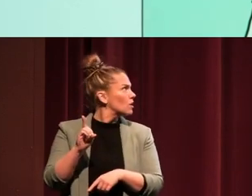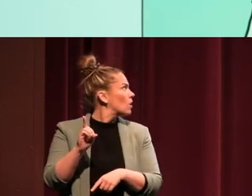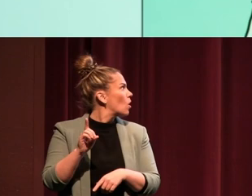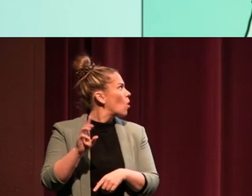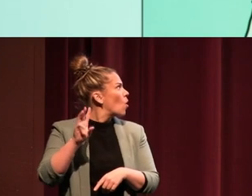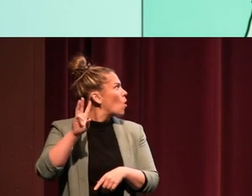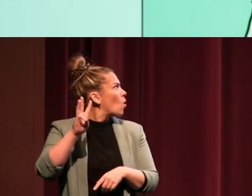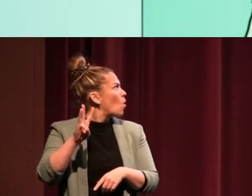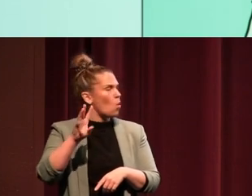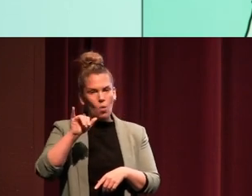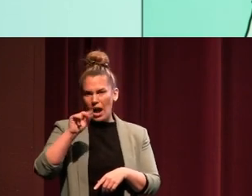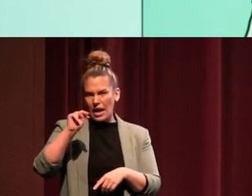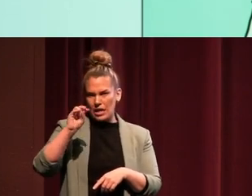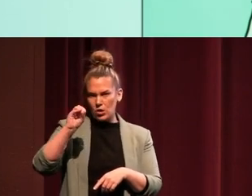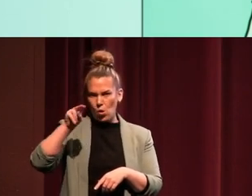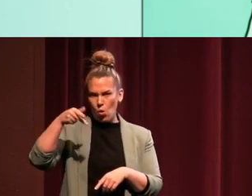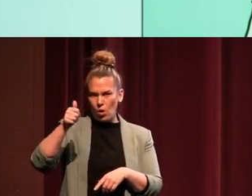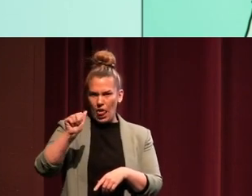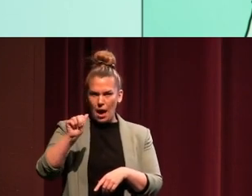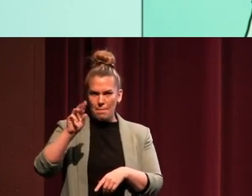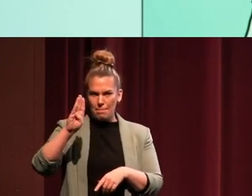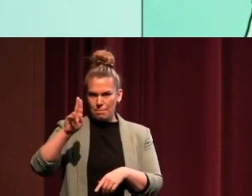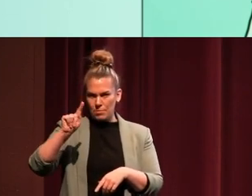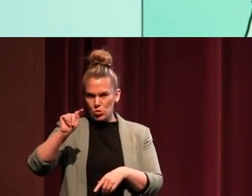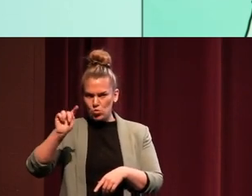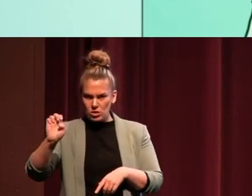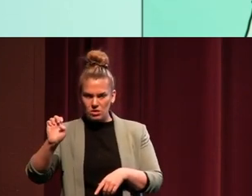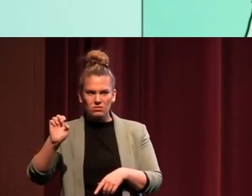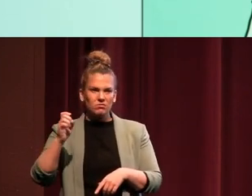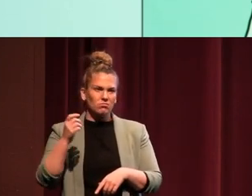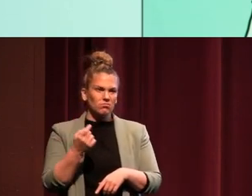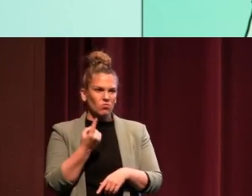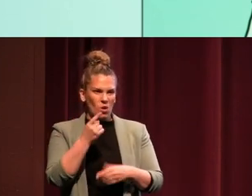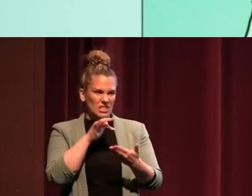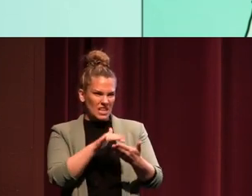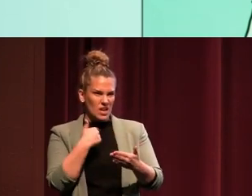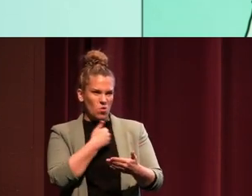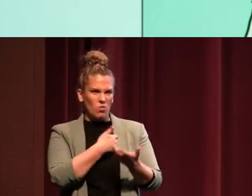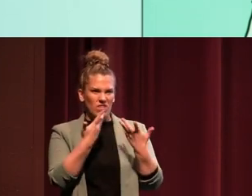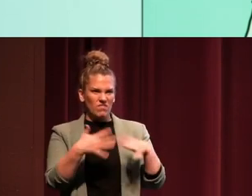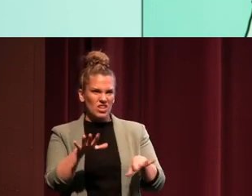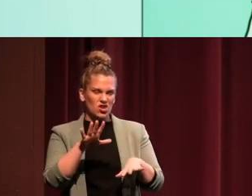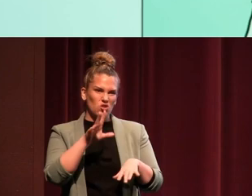of the fire history projects that Andrew completed somewhere between